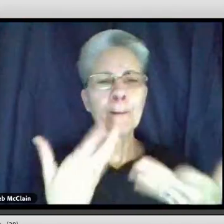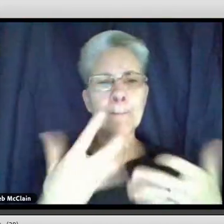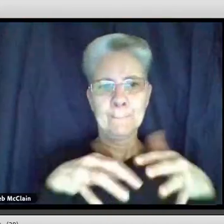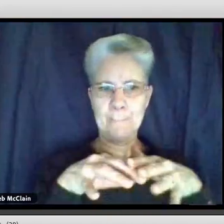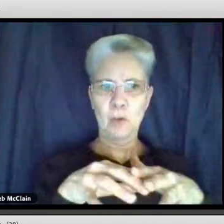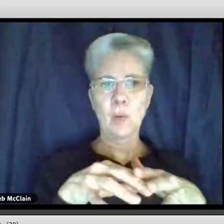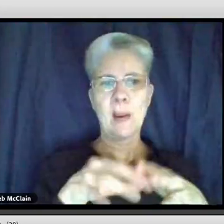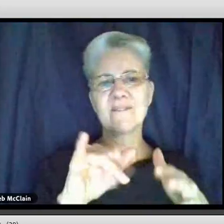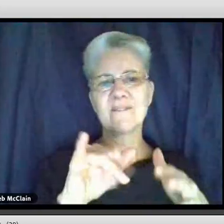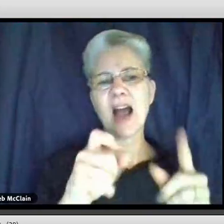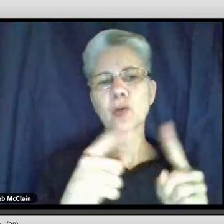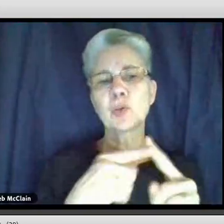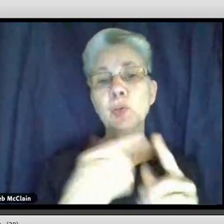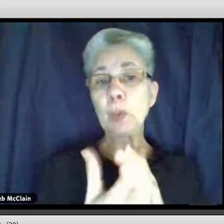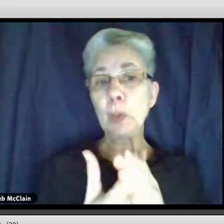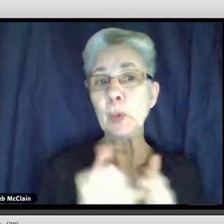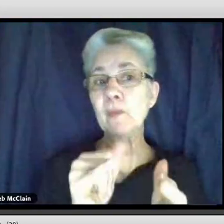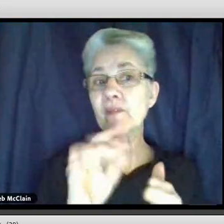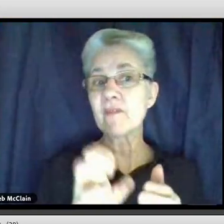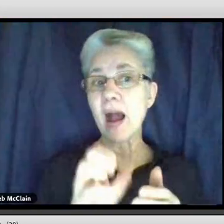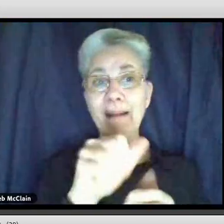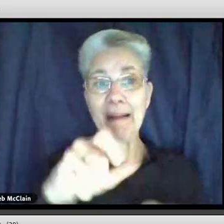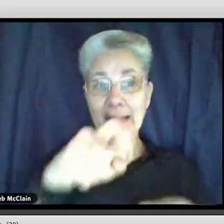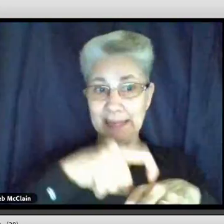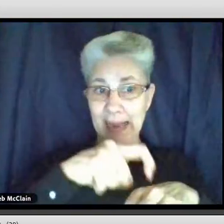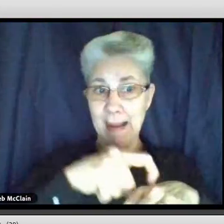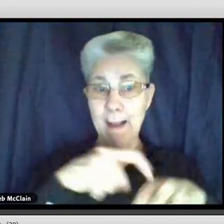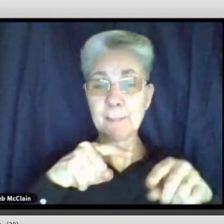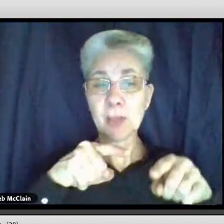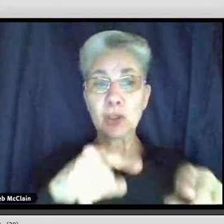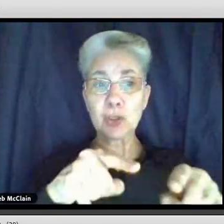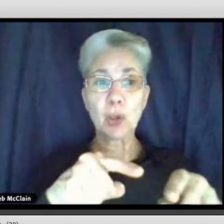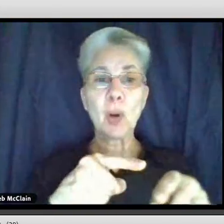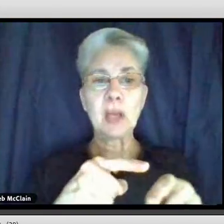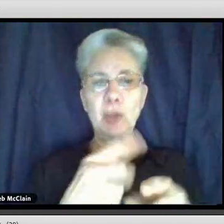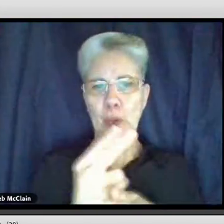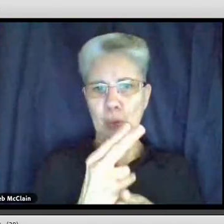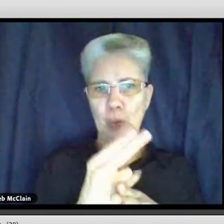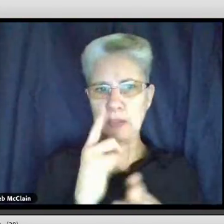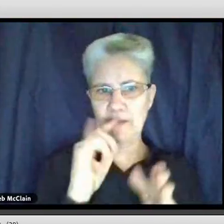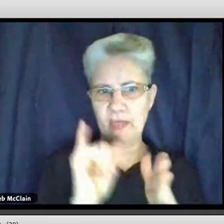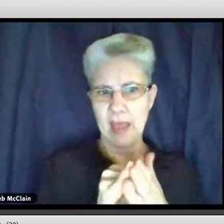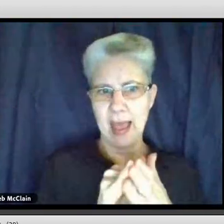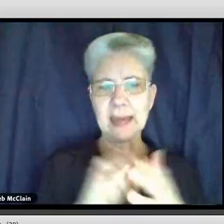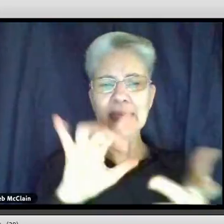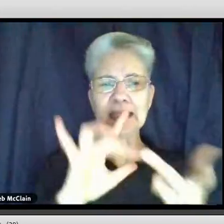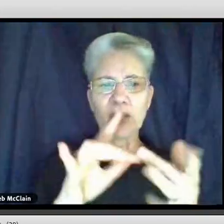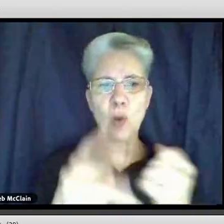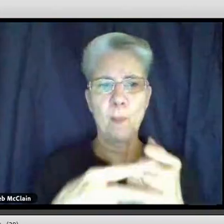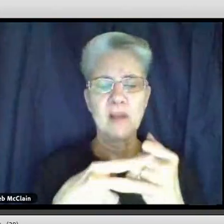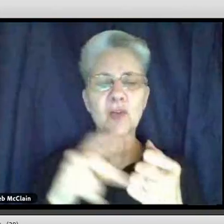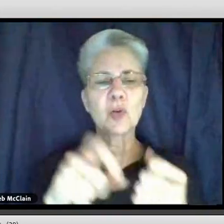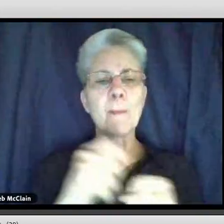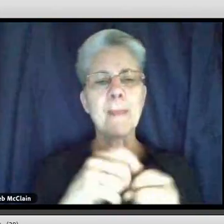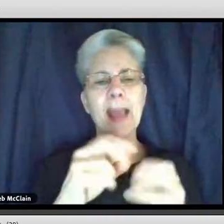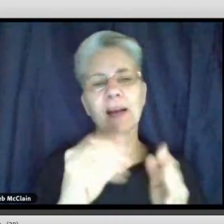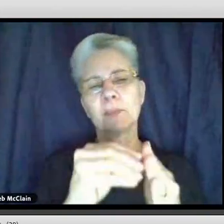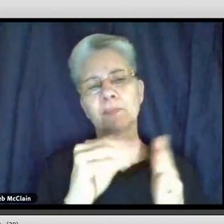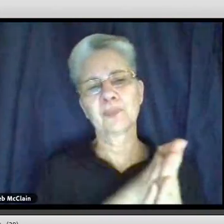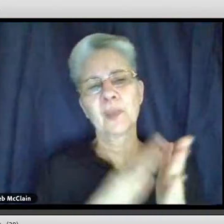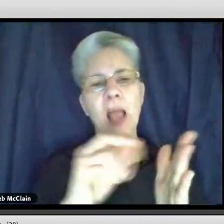the file to a new file format at any point during your custodianship of it in digital preservation, you would need to make a note of that